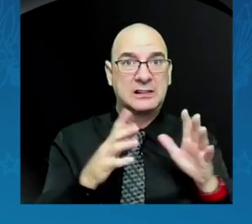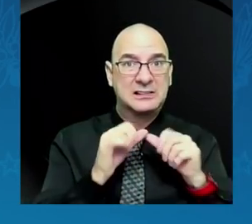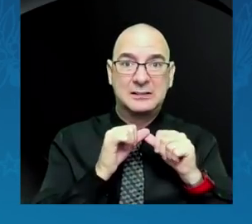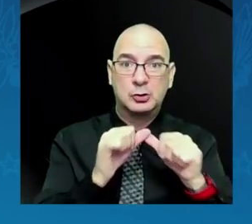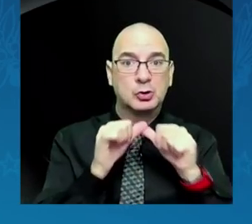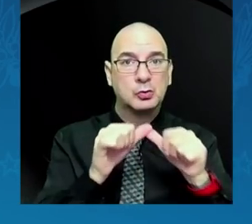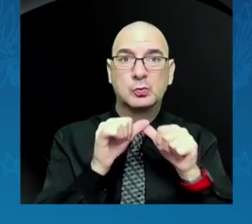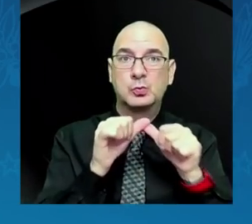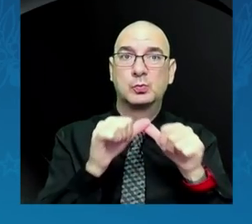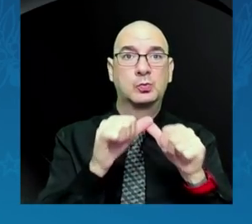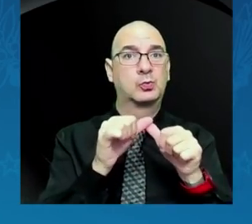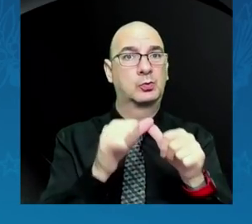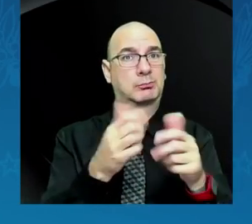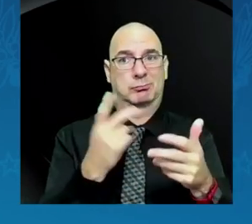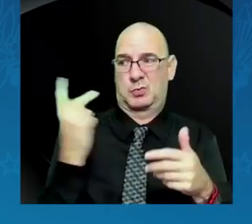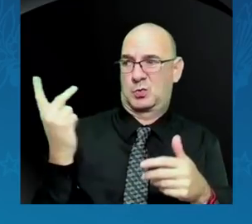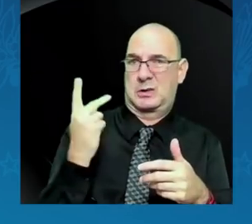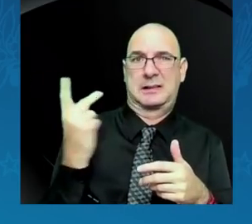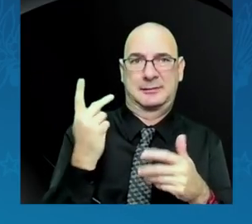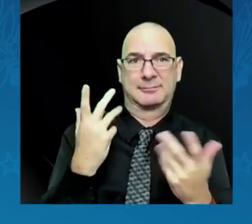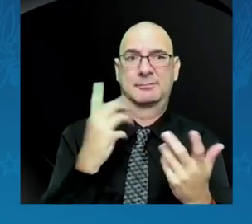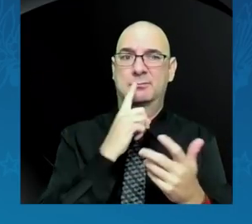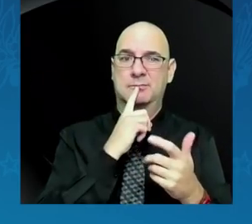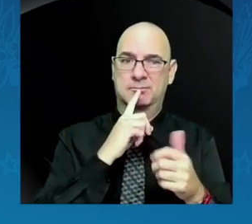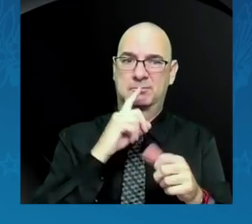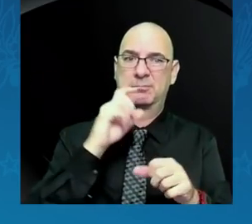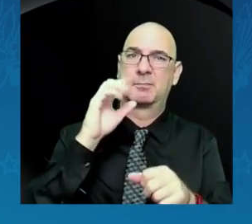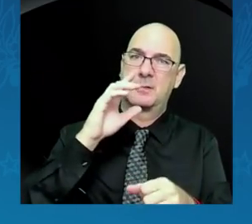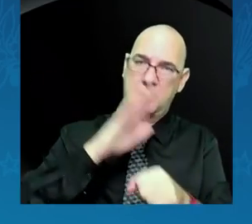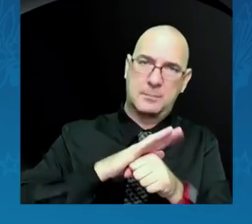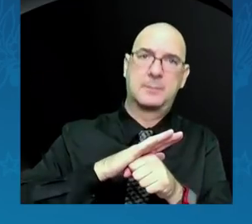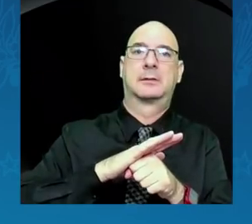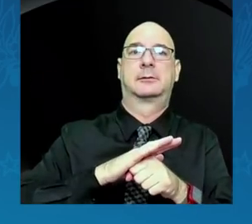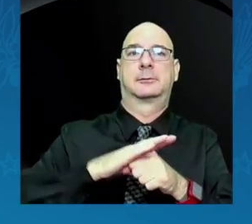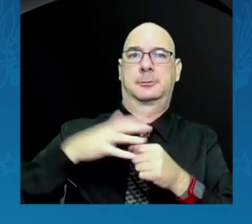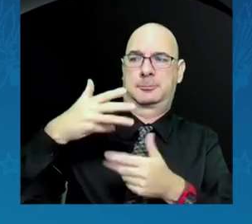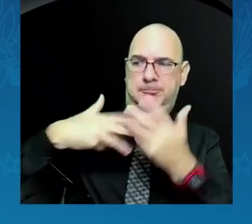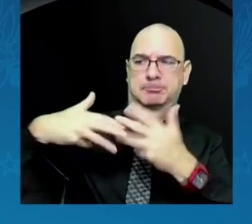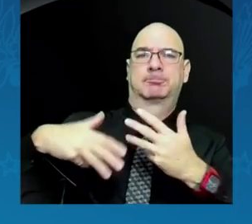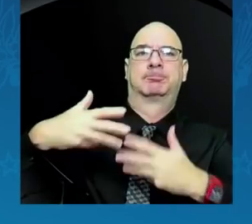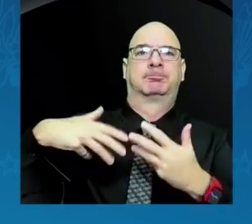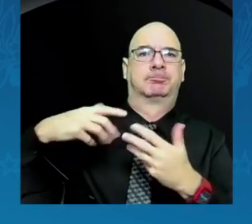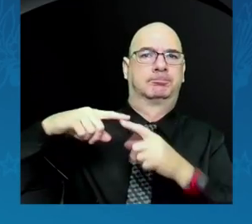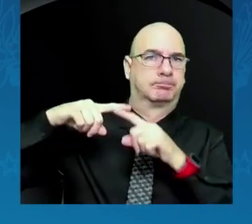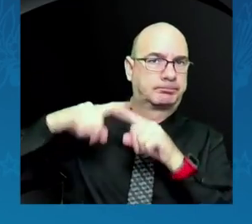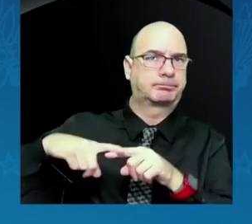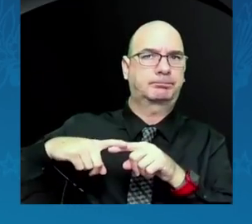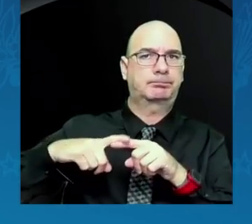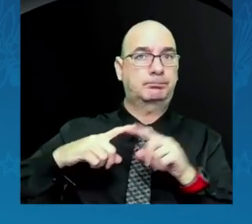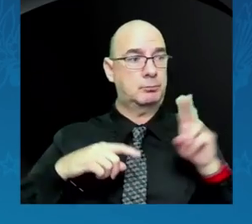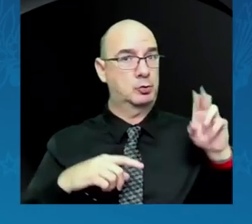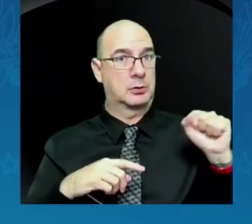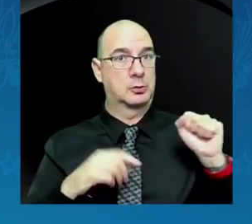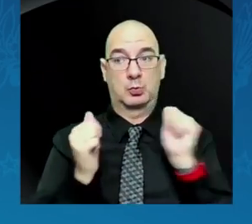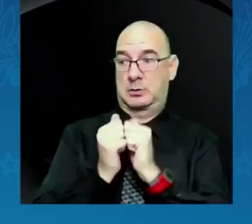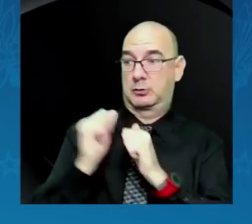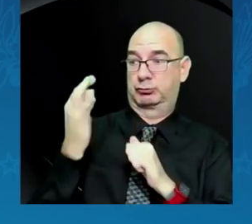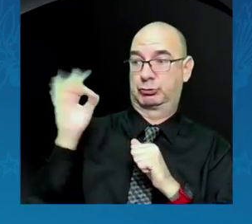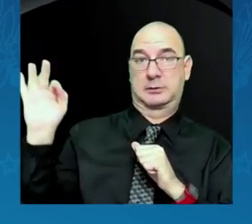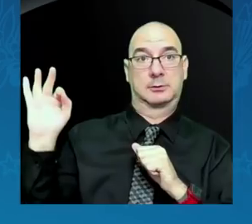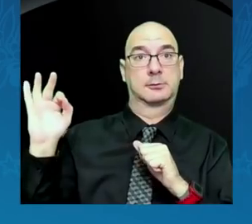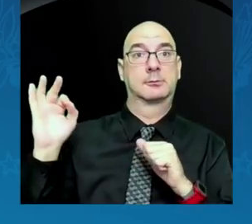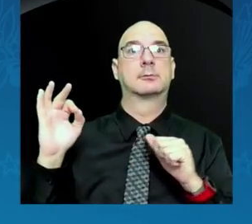commitment and interdependence between the United States and France. When we were